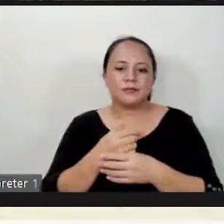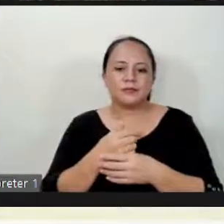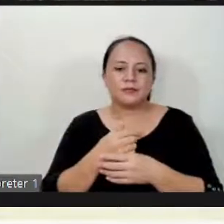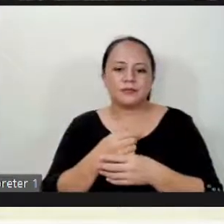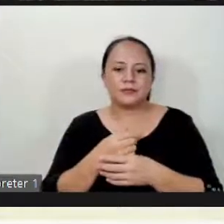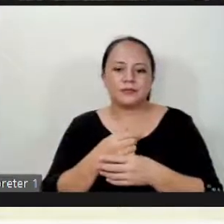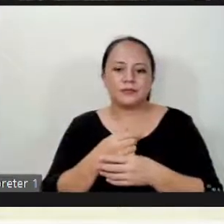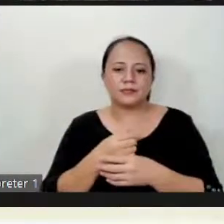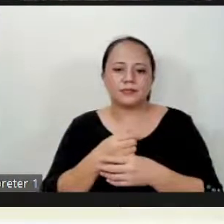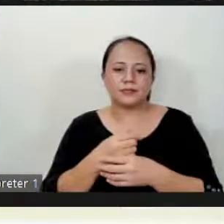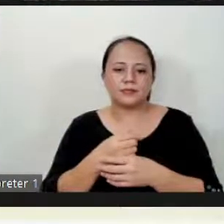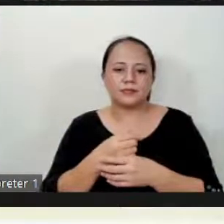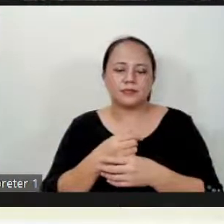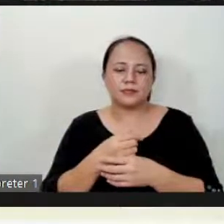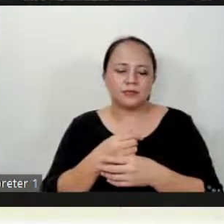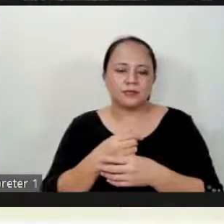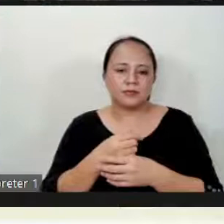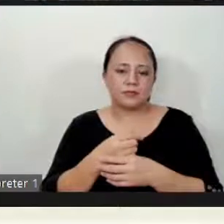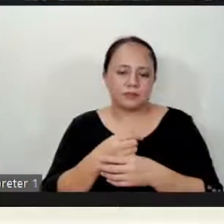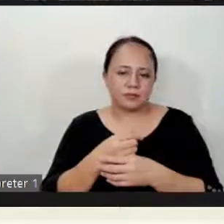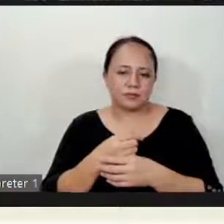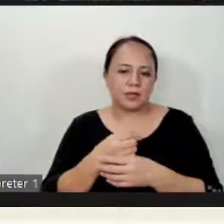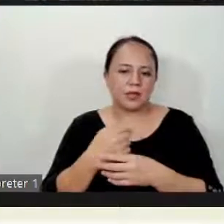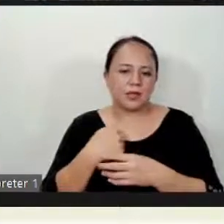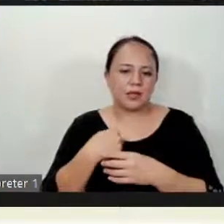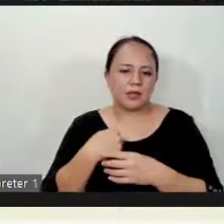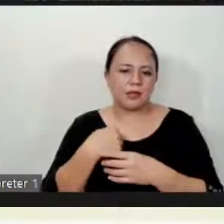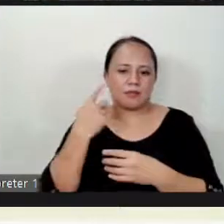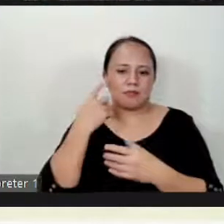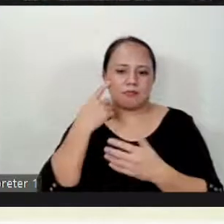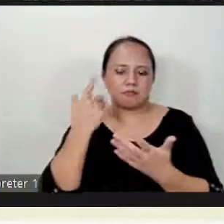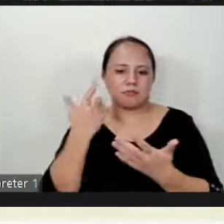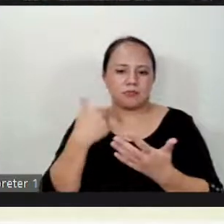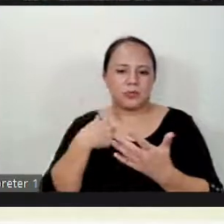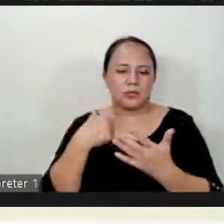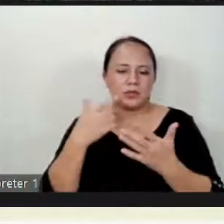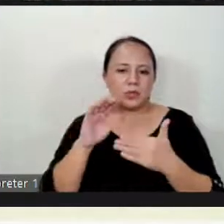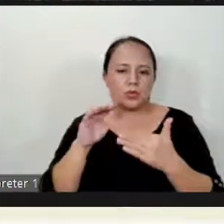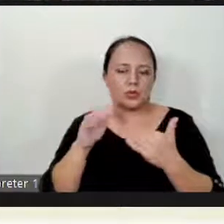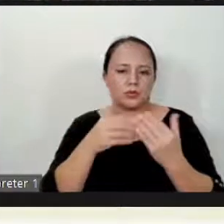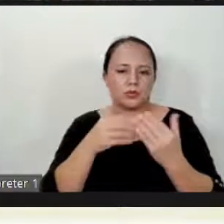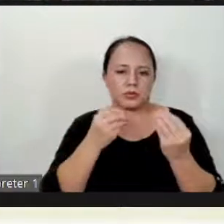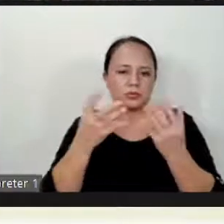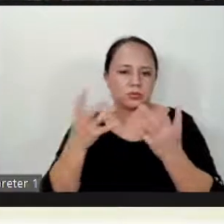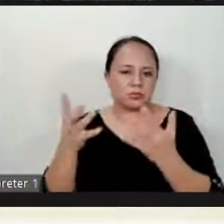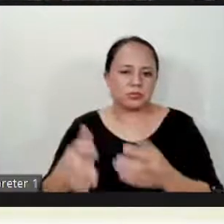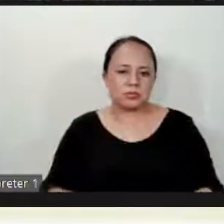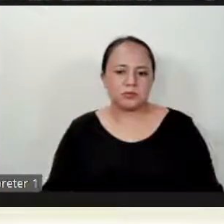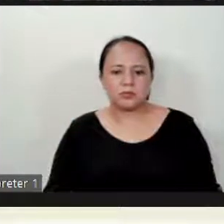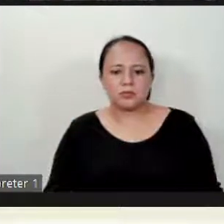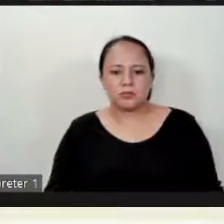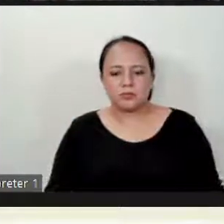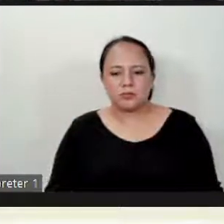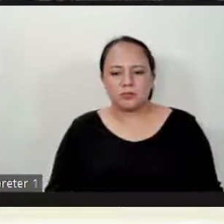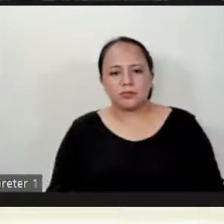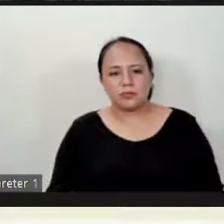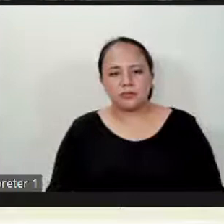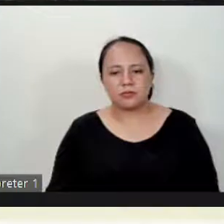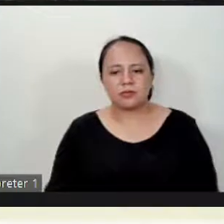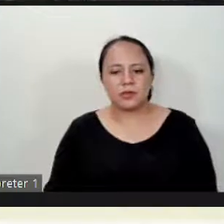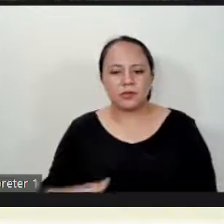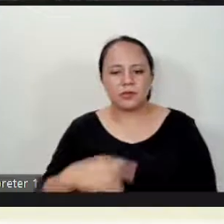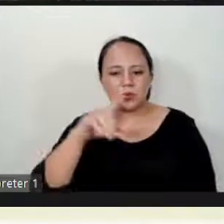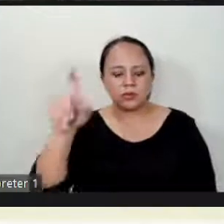So I guess that's something that we should let everyone know. Okay, another question